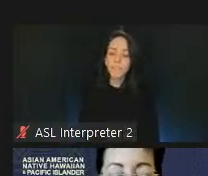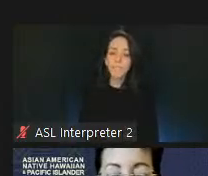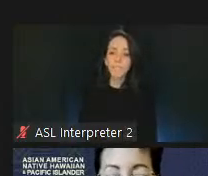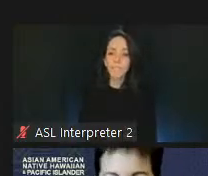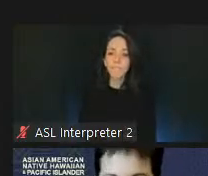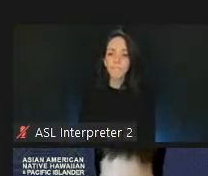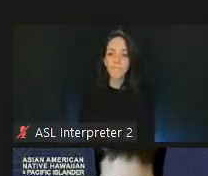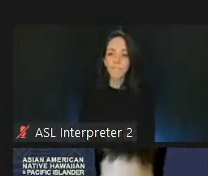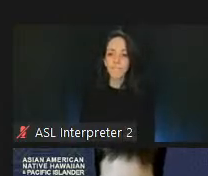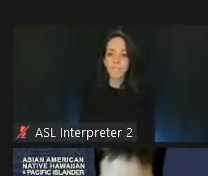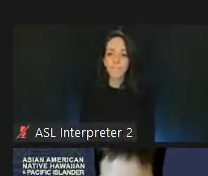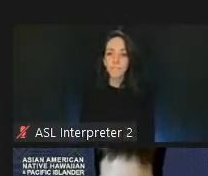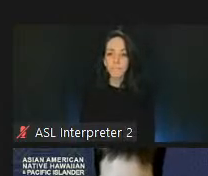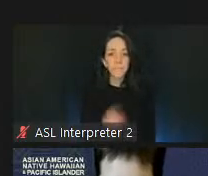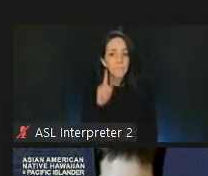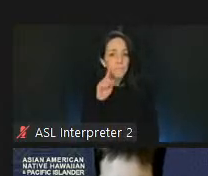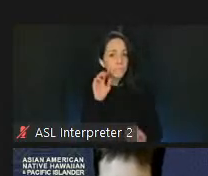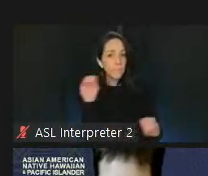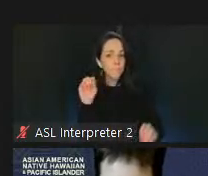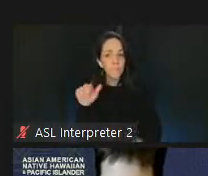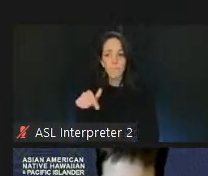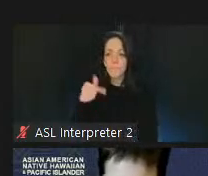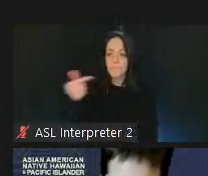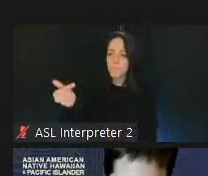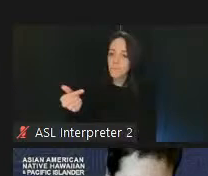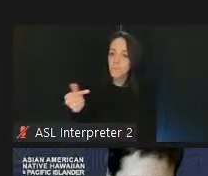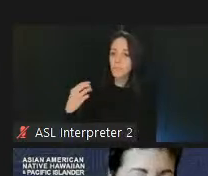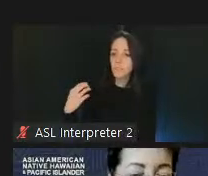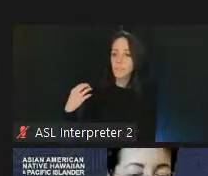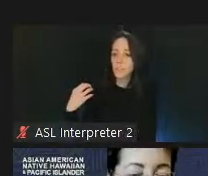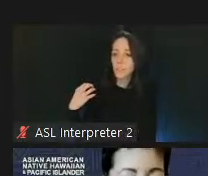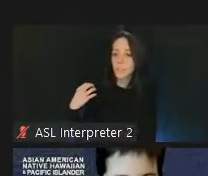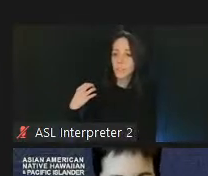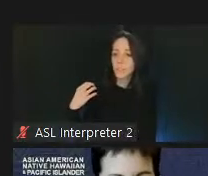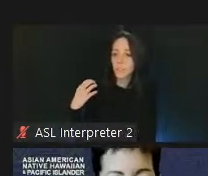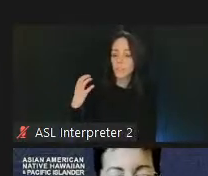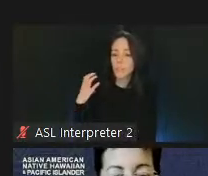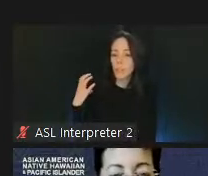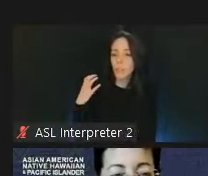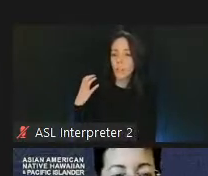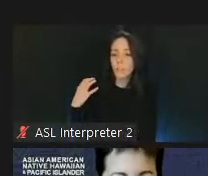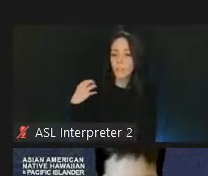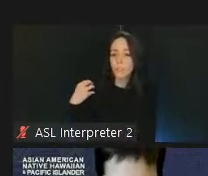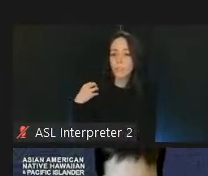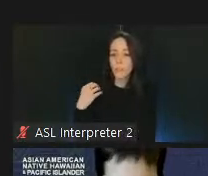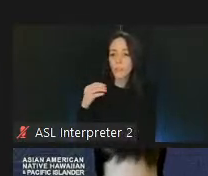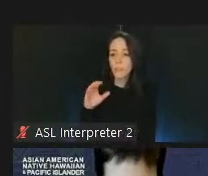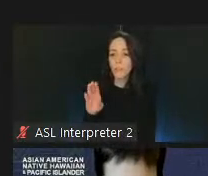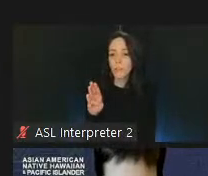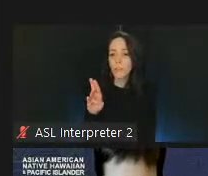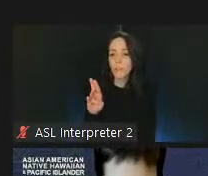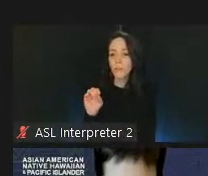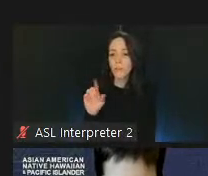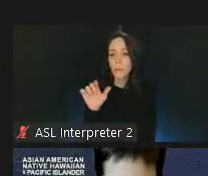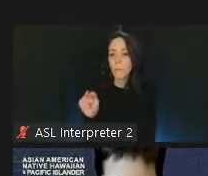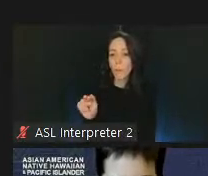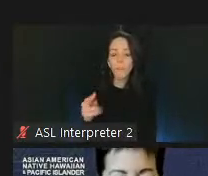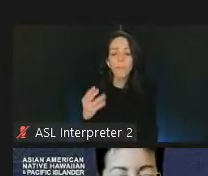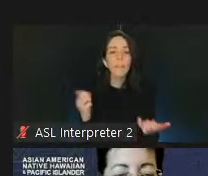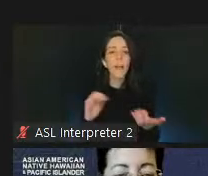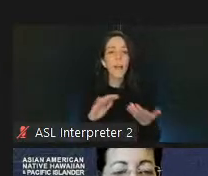Okay, back over to you, Chair Bolin. So it looks like now we're on to our community